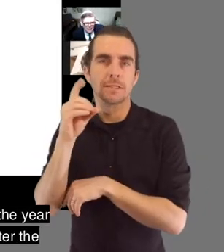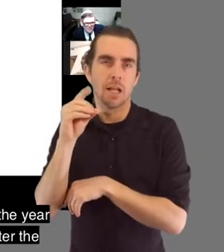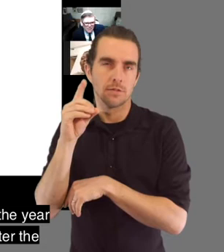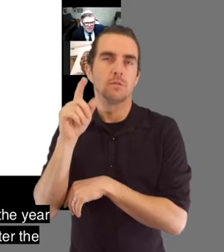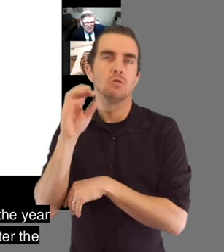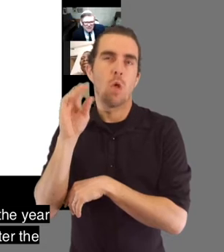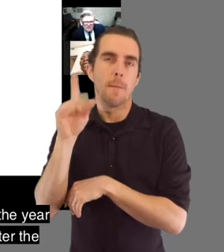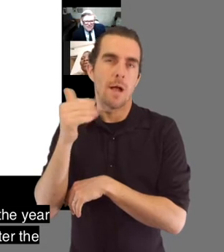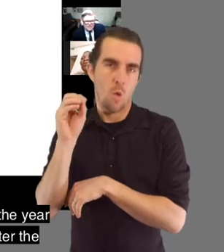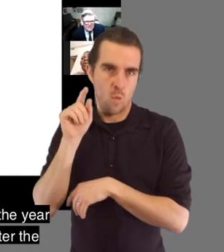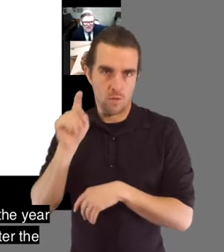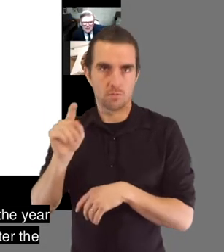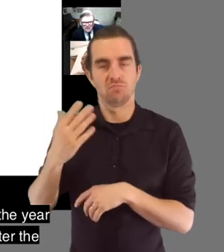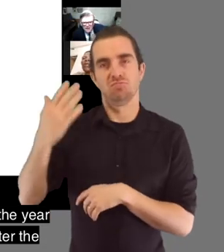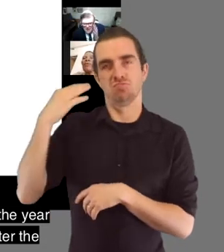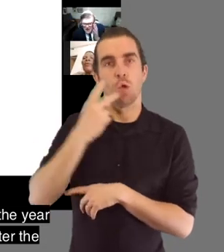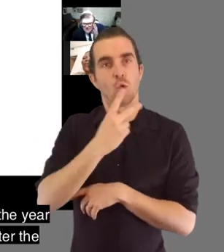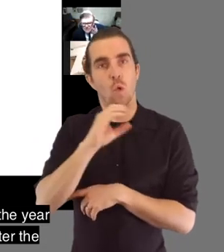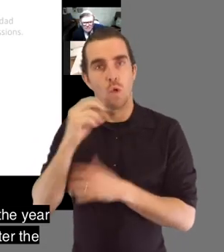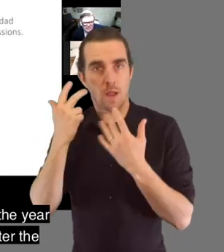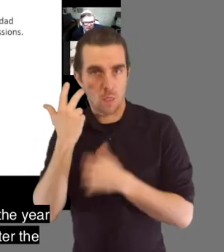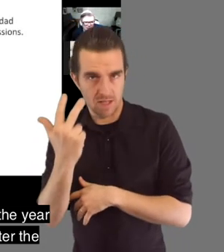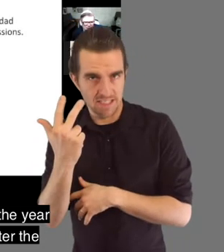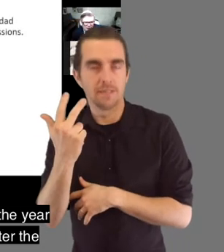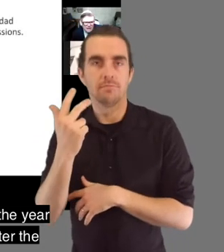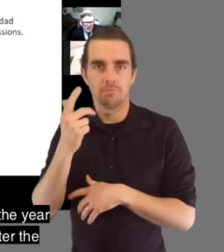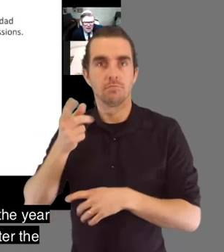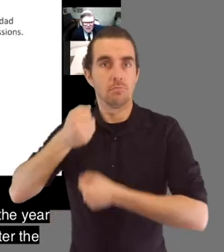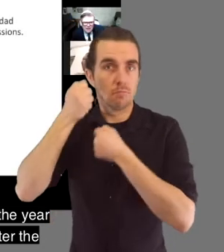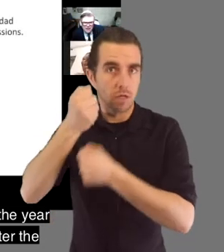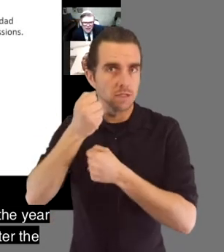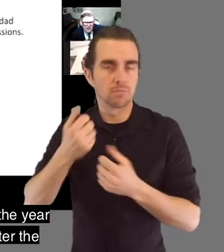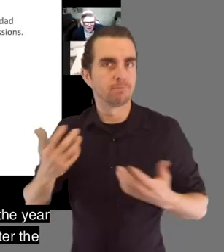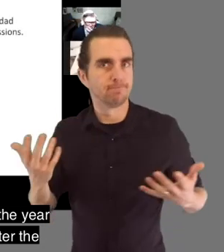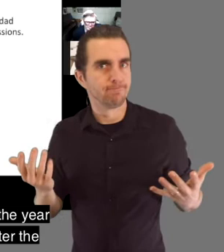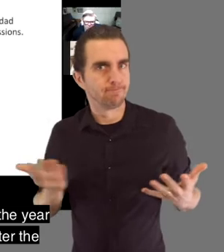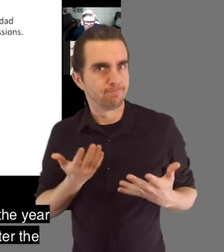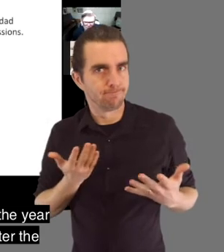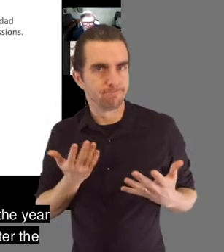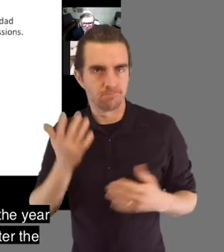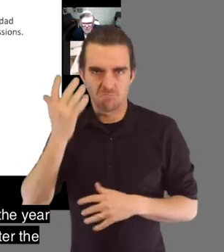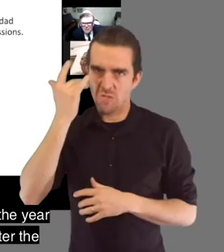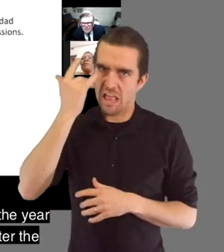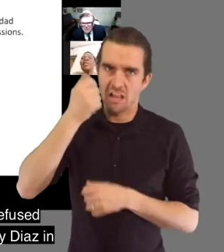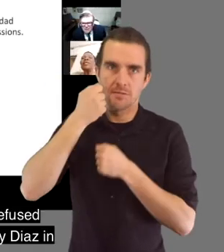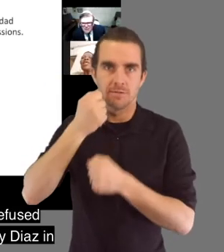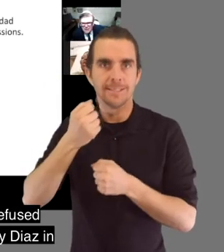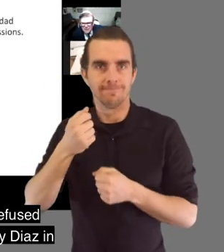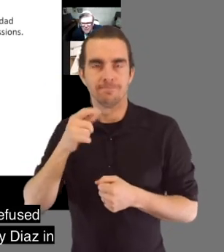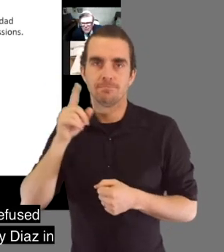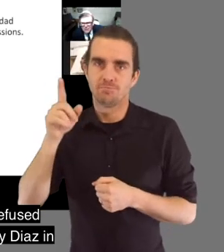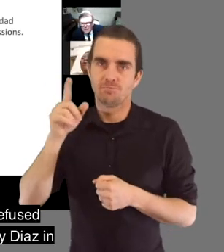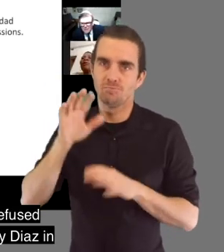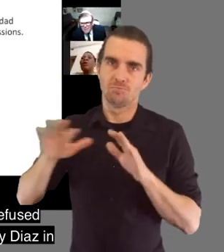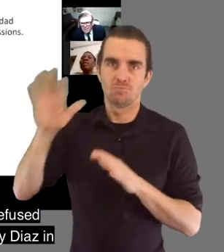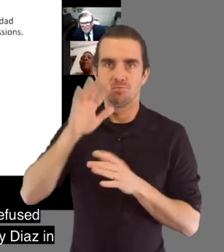Tobago in the year 2003. The protest started soon after the state-owned